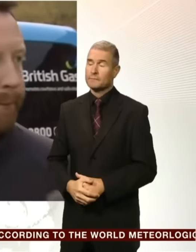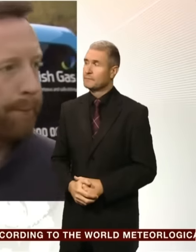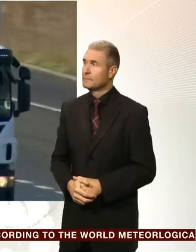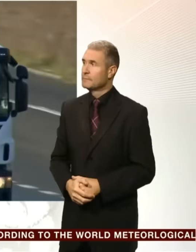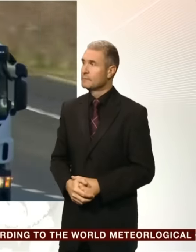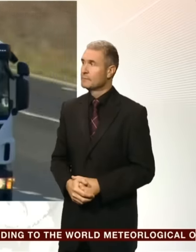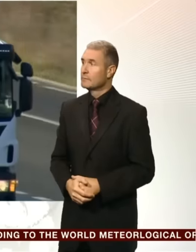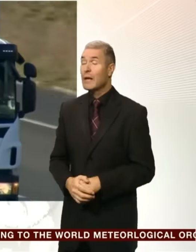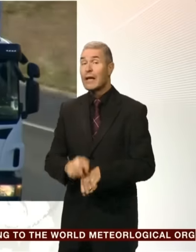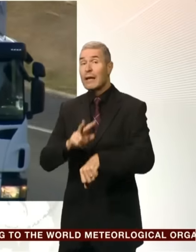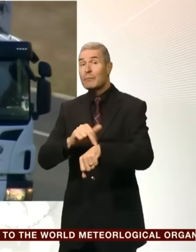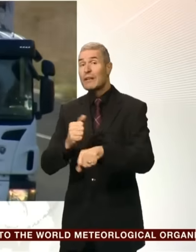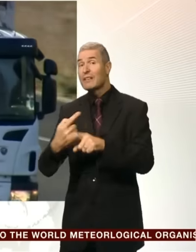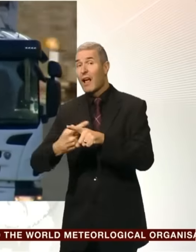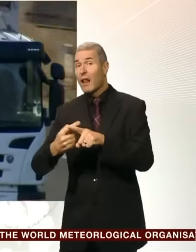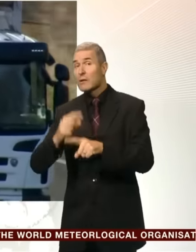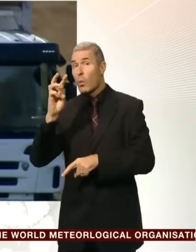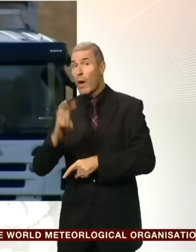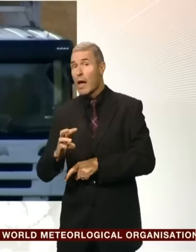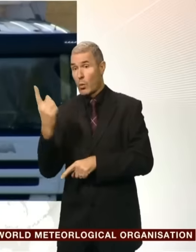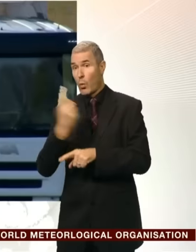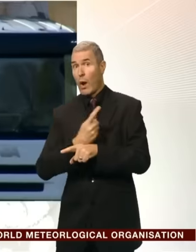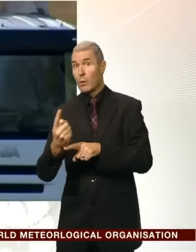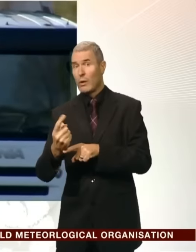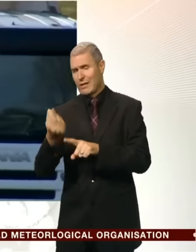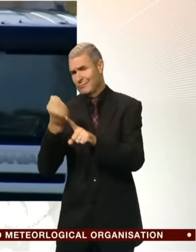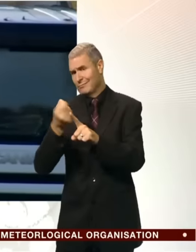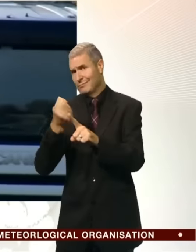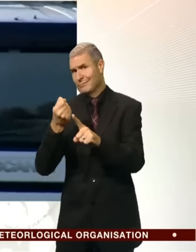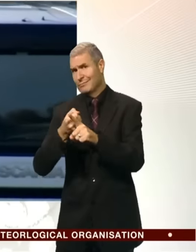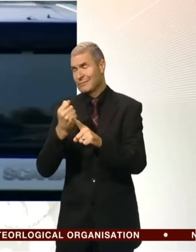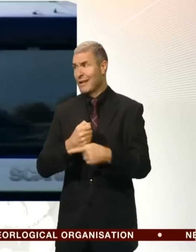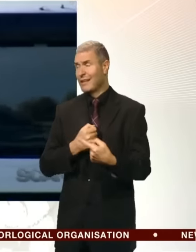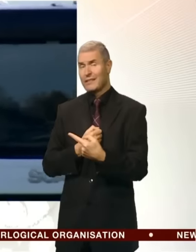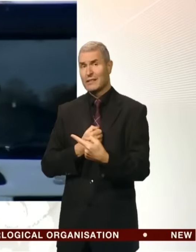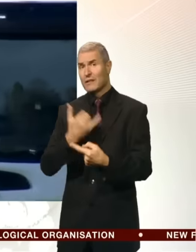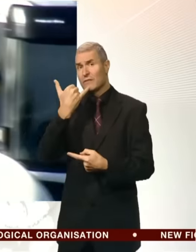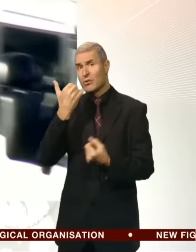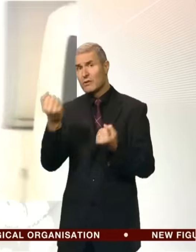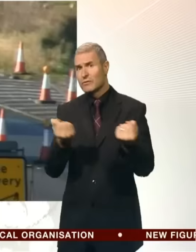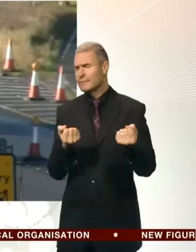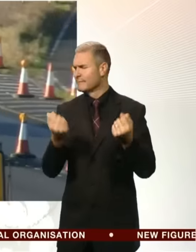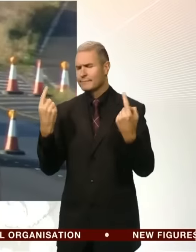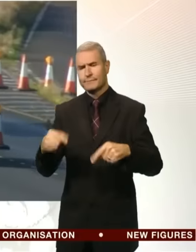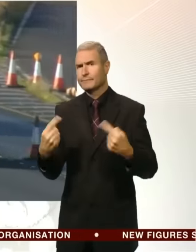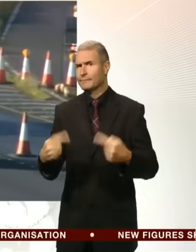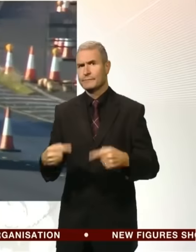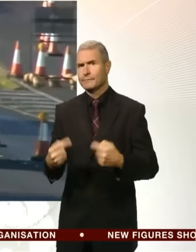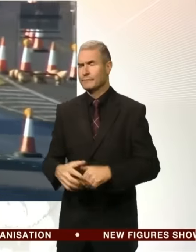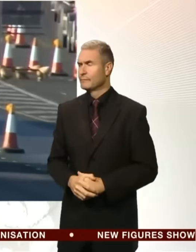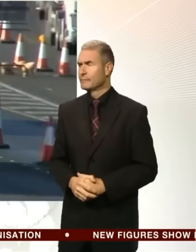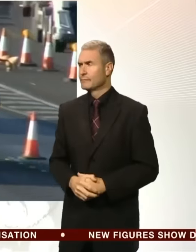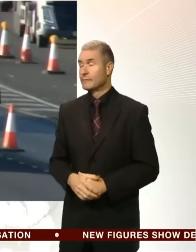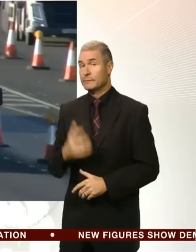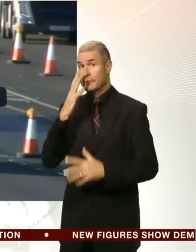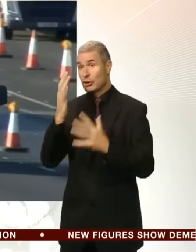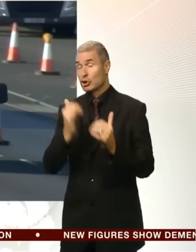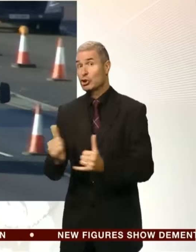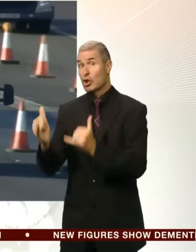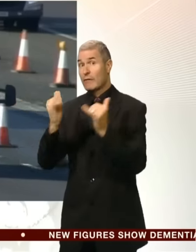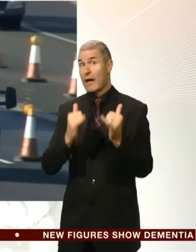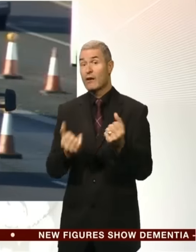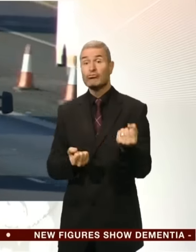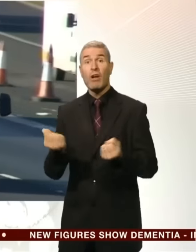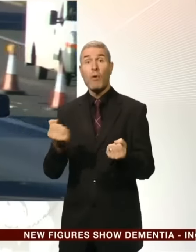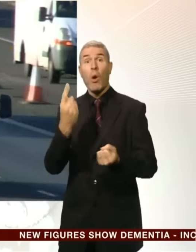Police in England and Wales today launched a week-long crackdown on motorists like these who use their phones. It follows a survey showing a third